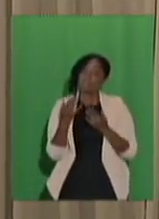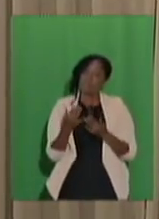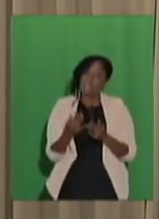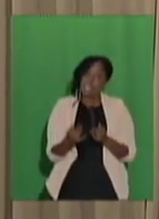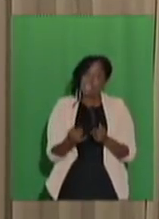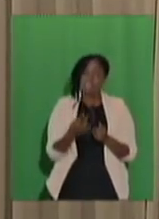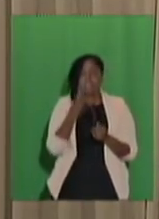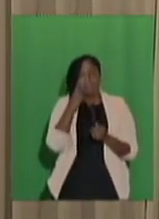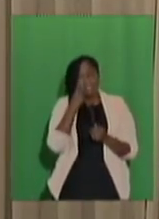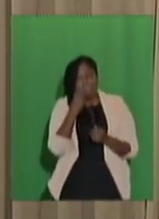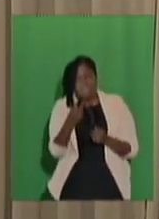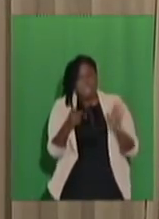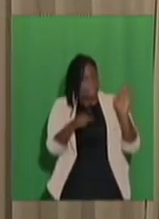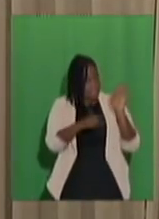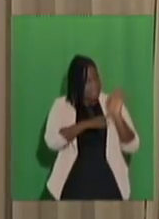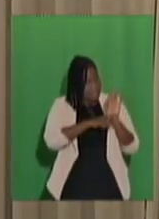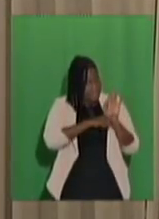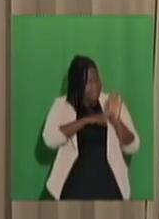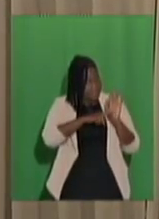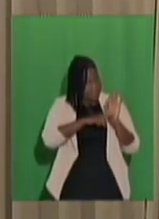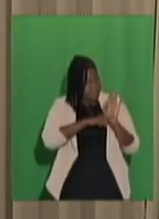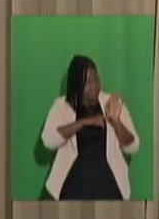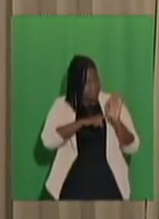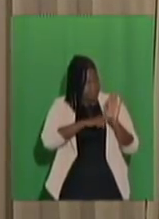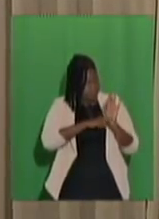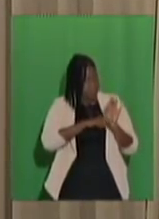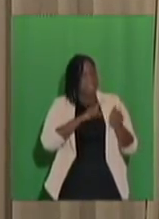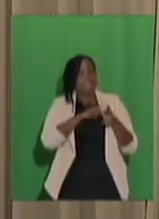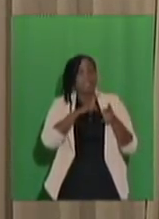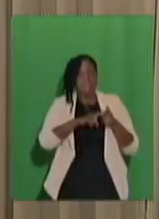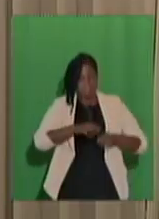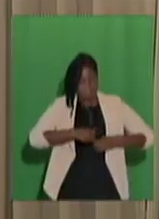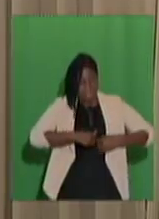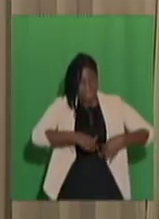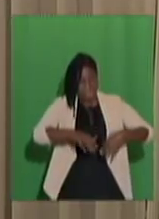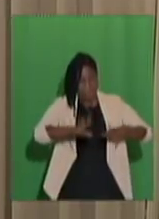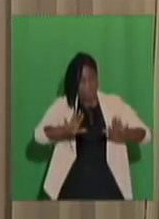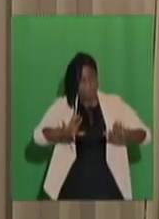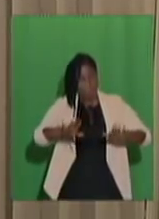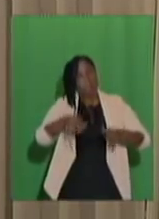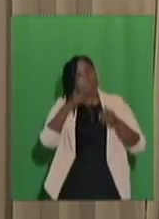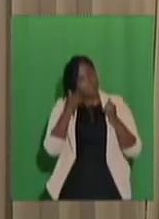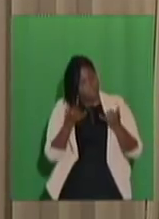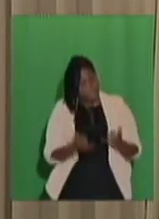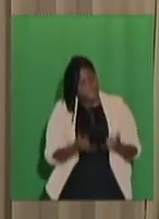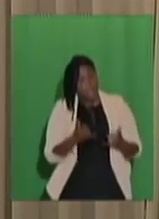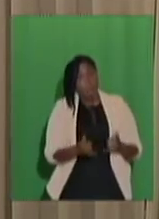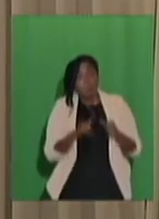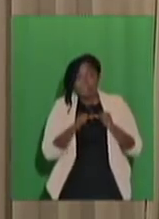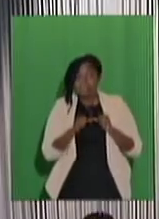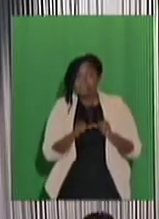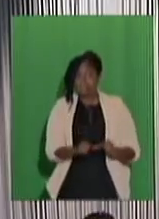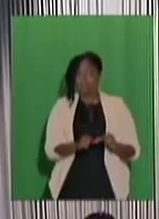they are discharged home because they have an infectious disease. So they are all asymptomatic.